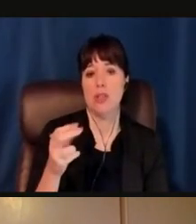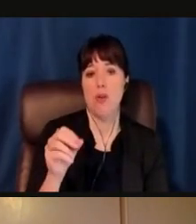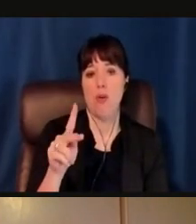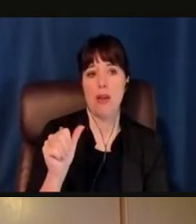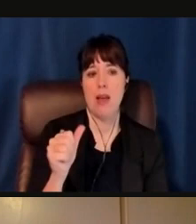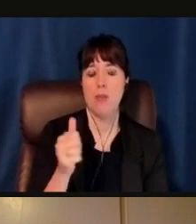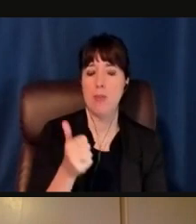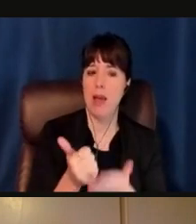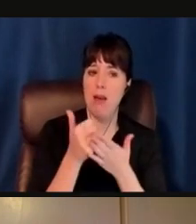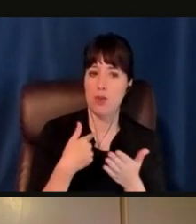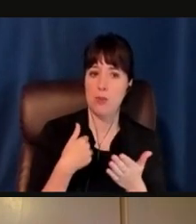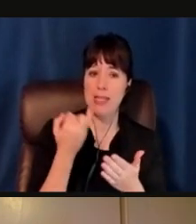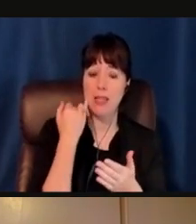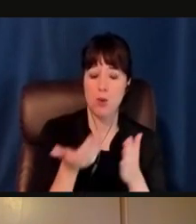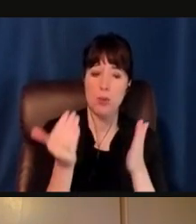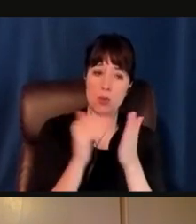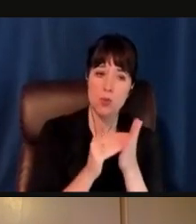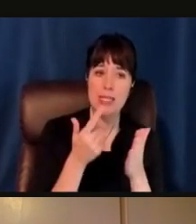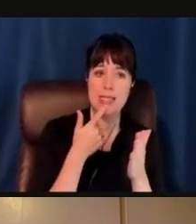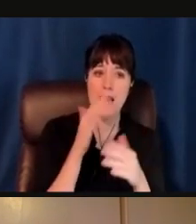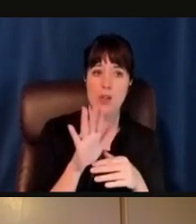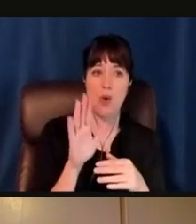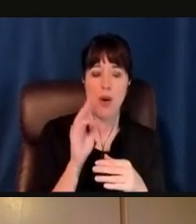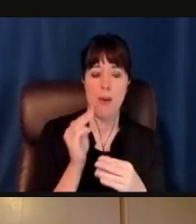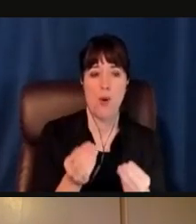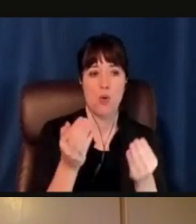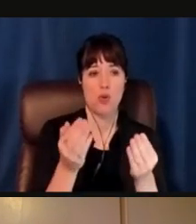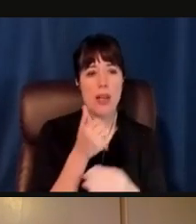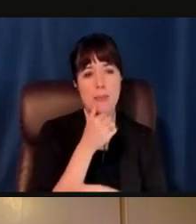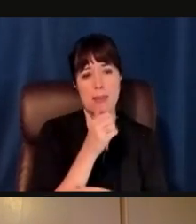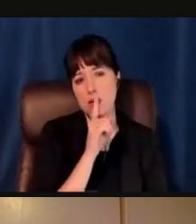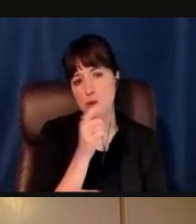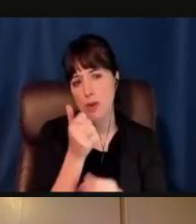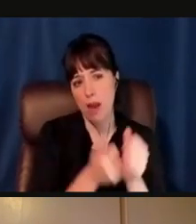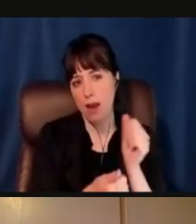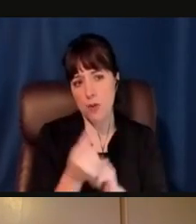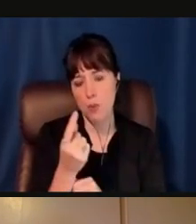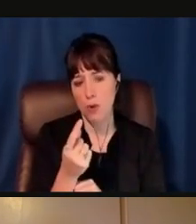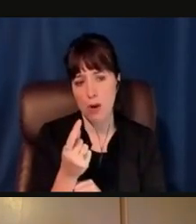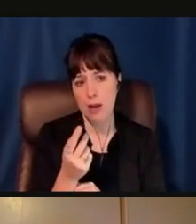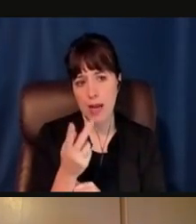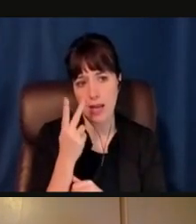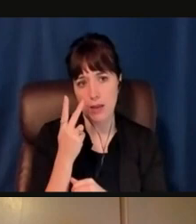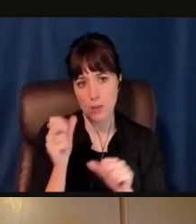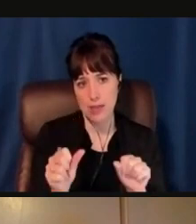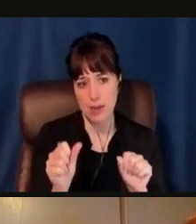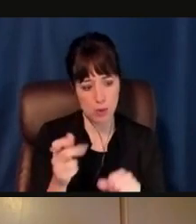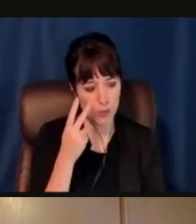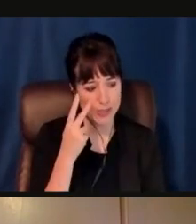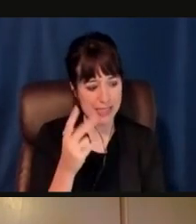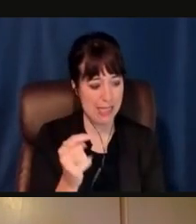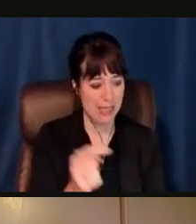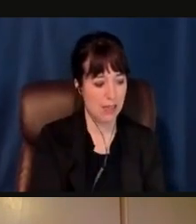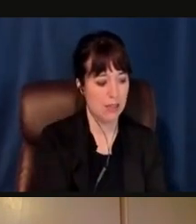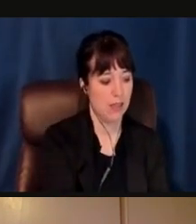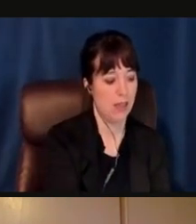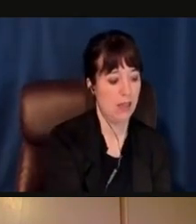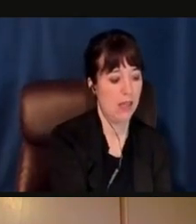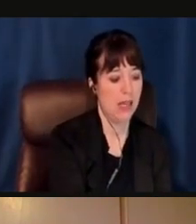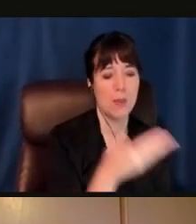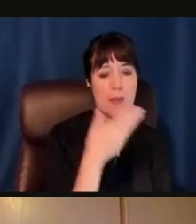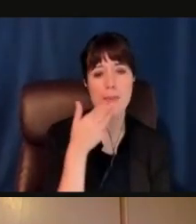you would restate your motion. And I know I'm not sure that everybody had a chance to see it. It would just be helpful to hear it one more